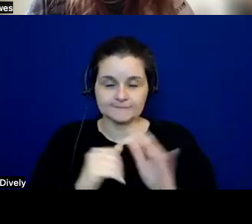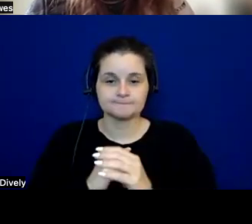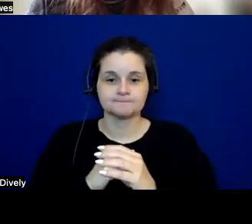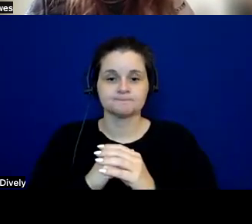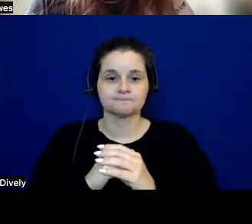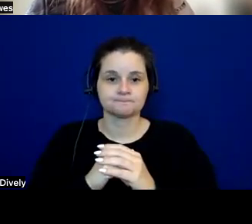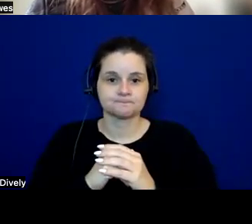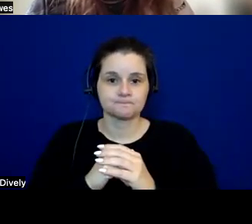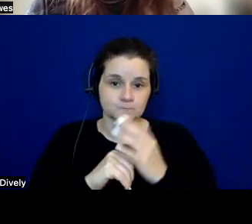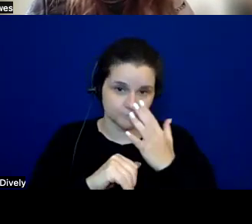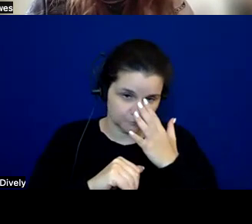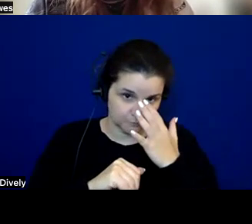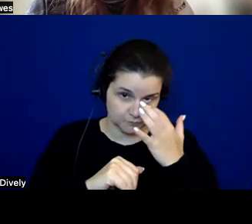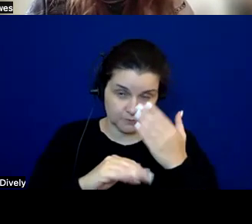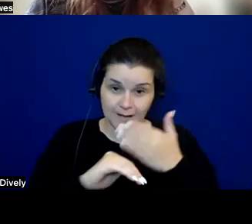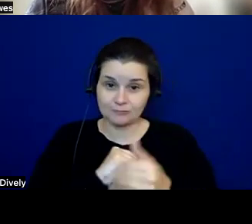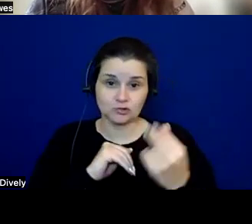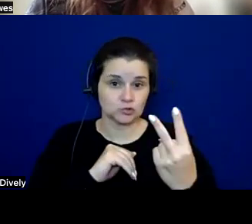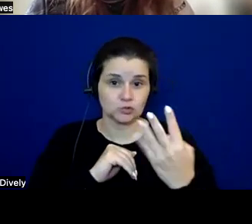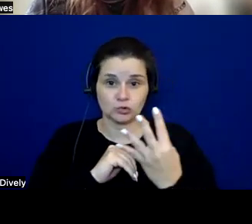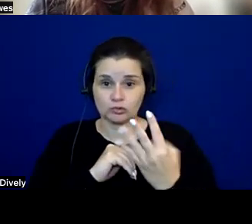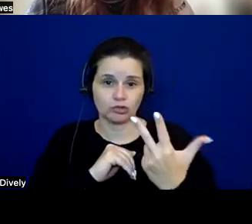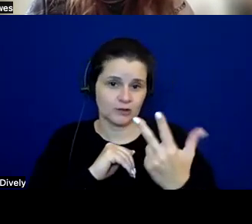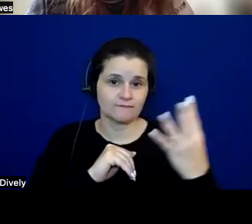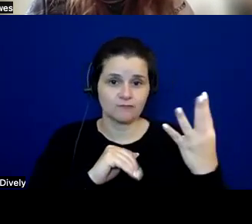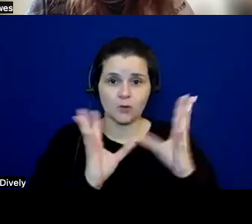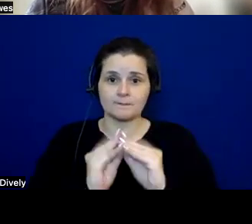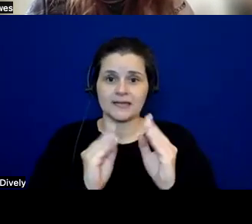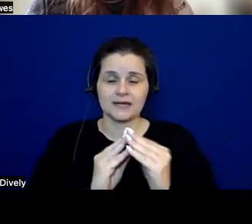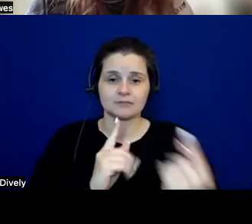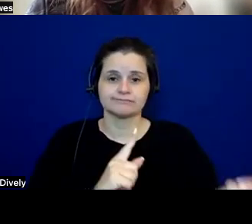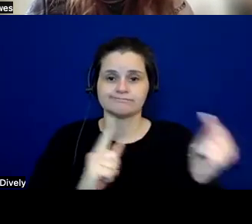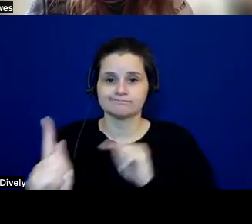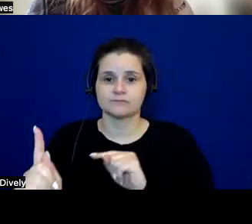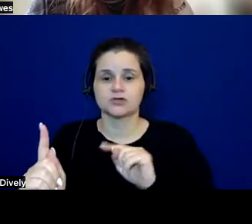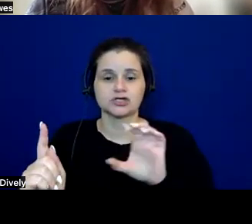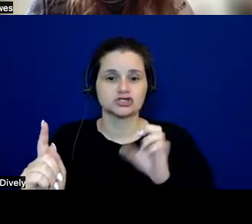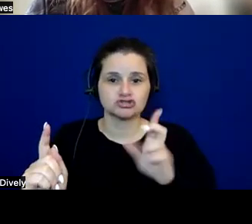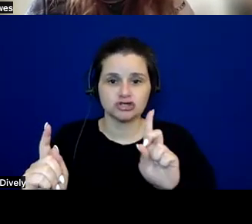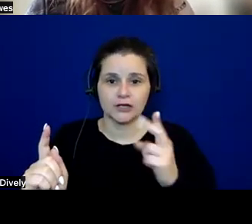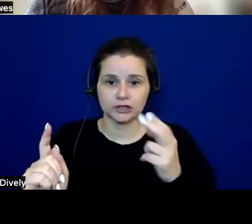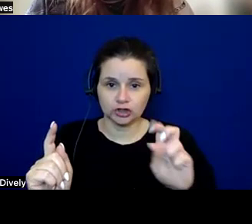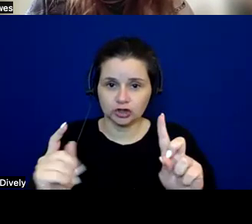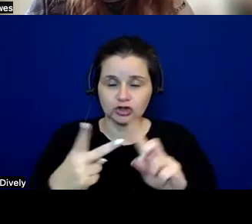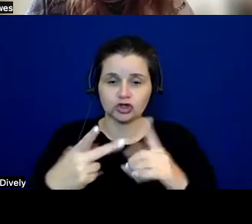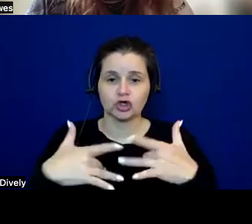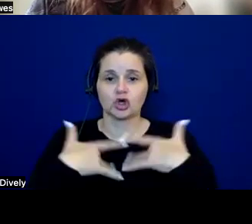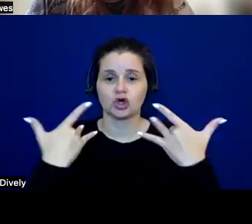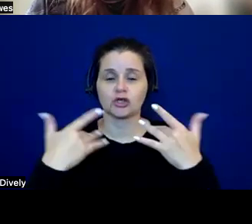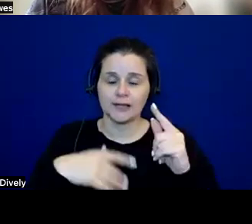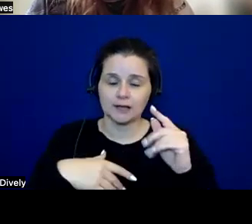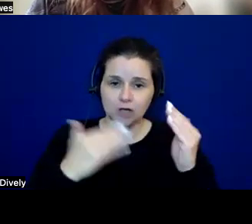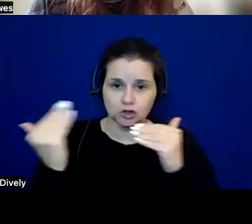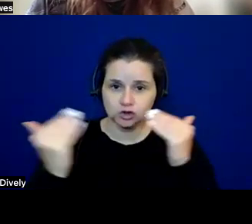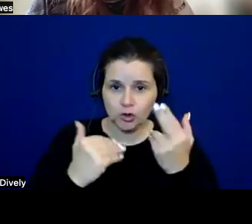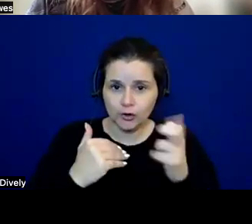after 2, 3, 4 meetings, we'd get back to childhood, we'd get back to early adulthood, and we'd start to uncover